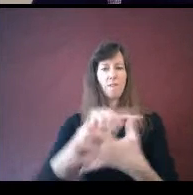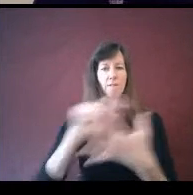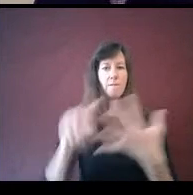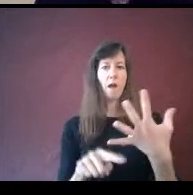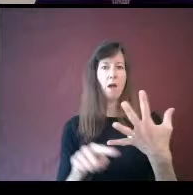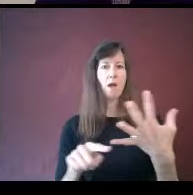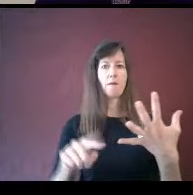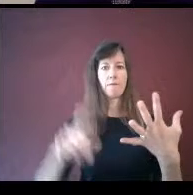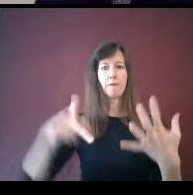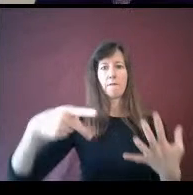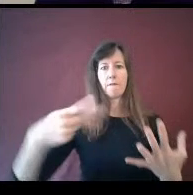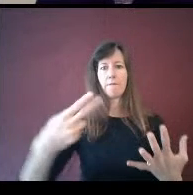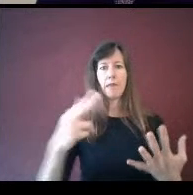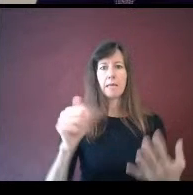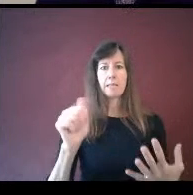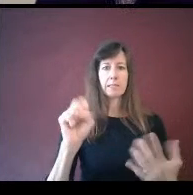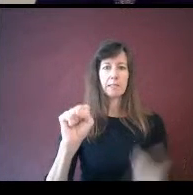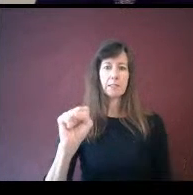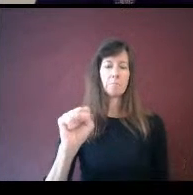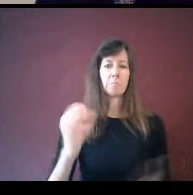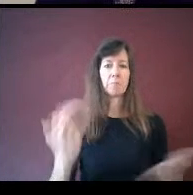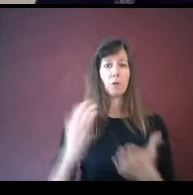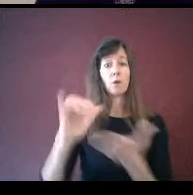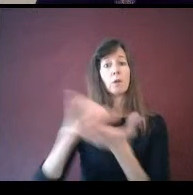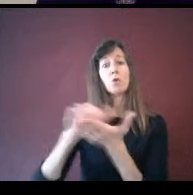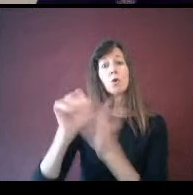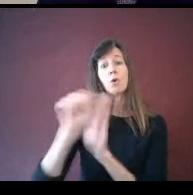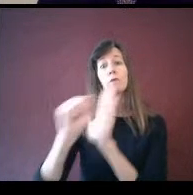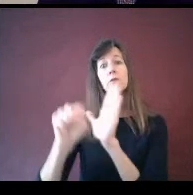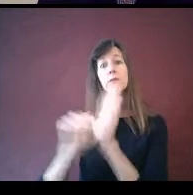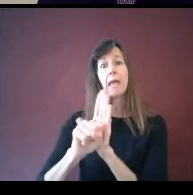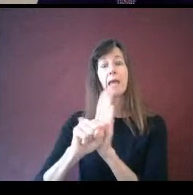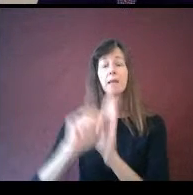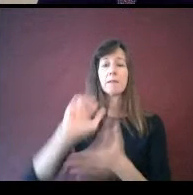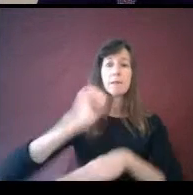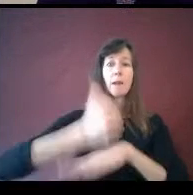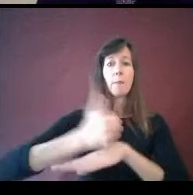State has outlined. I know the print is a little bit small here,